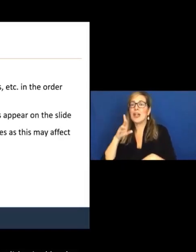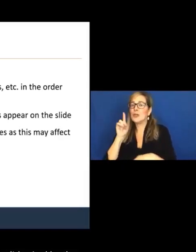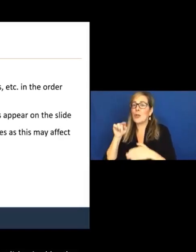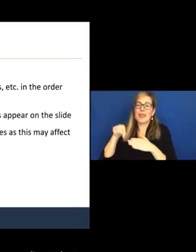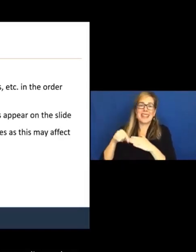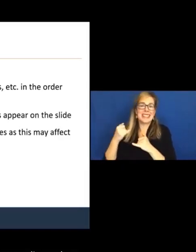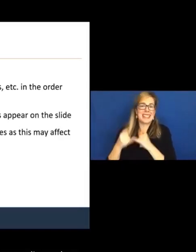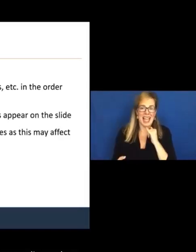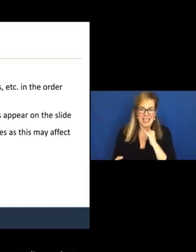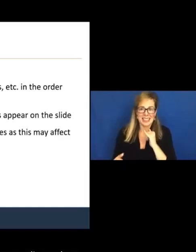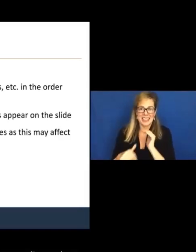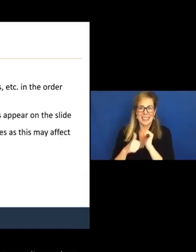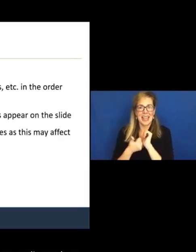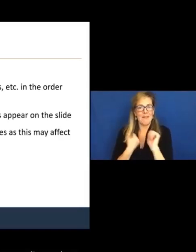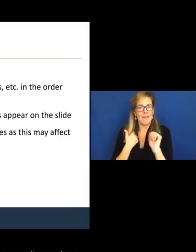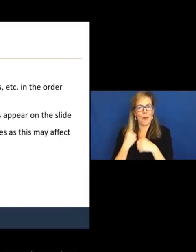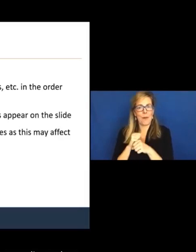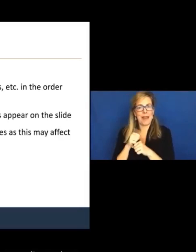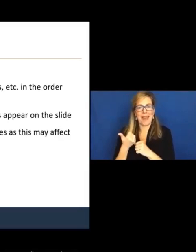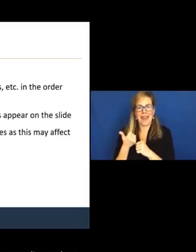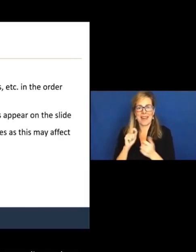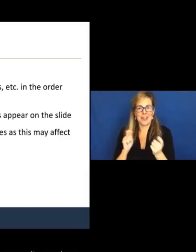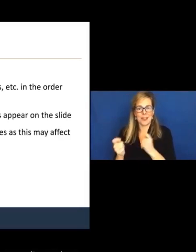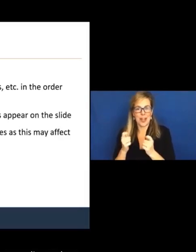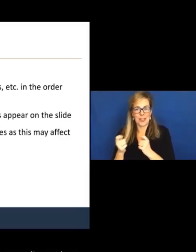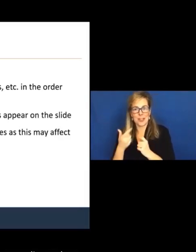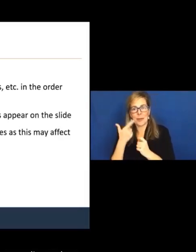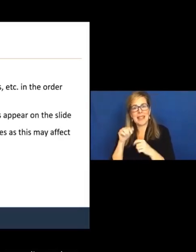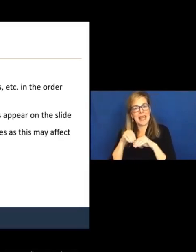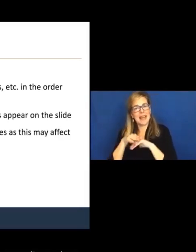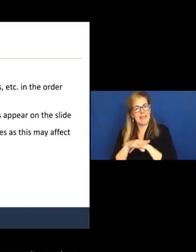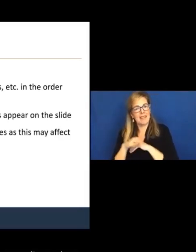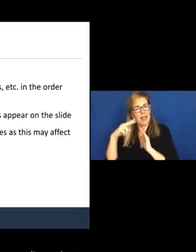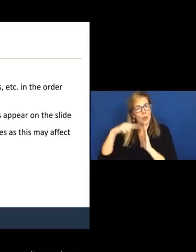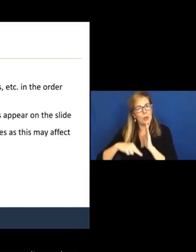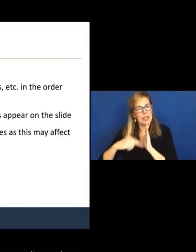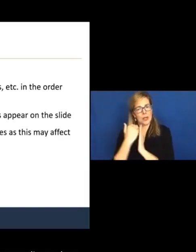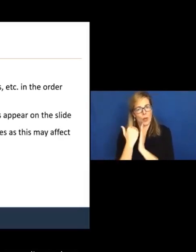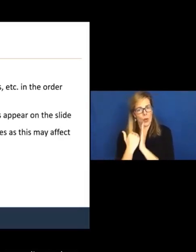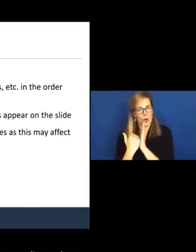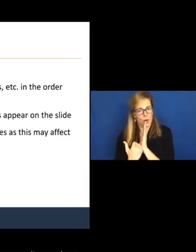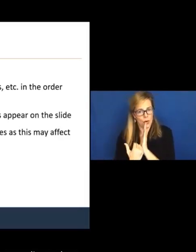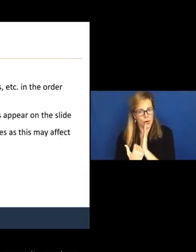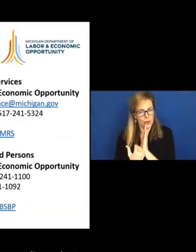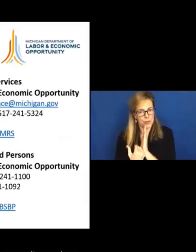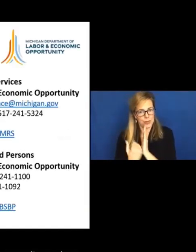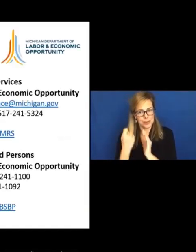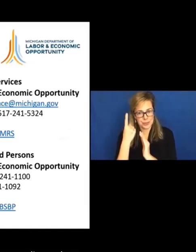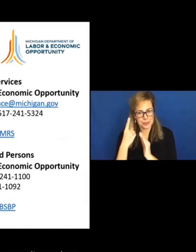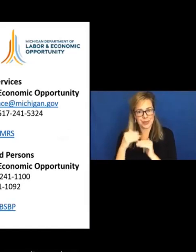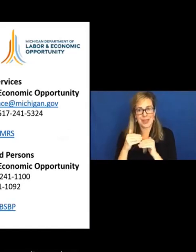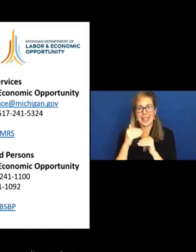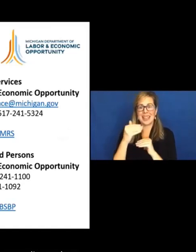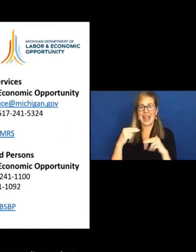other content changes as this may affect your reading order. Next slide, please.